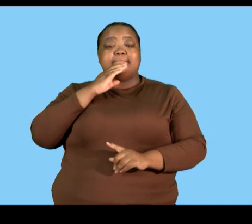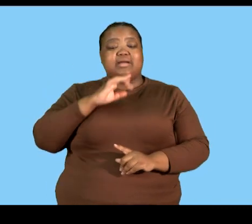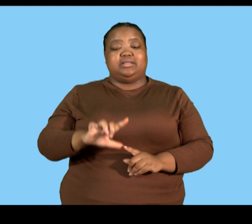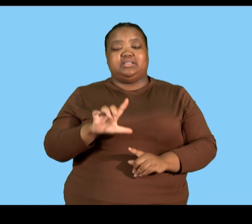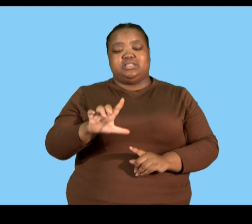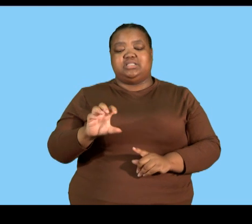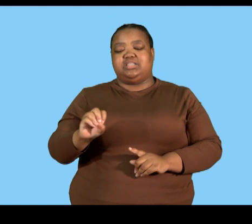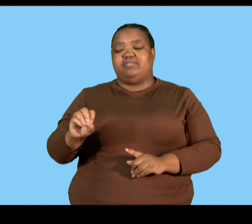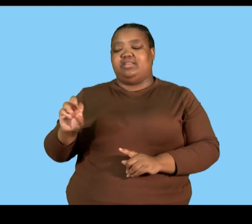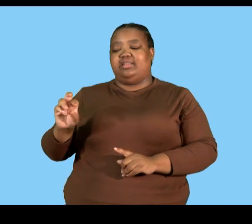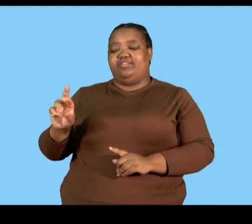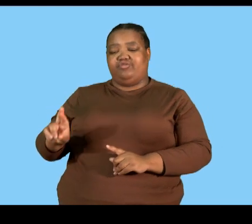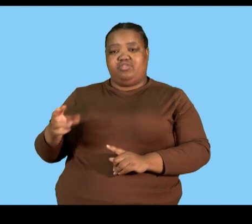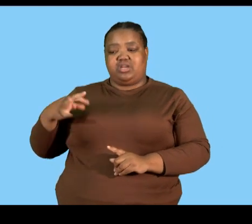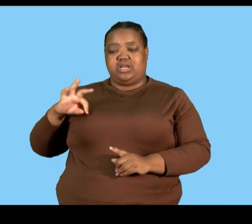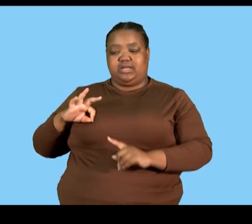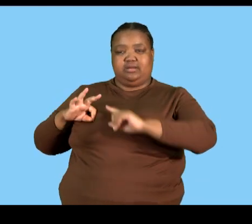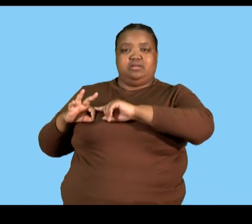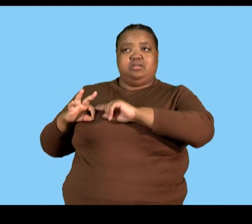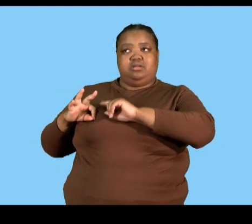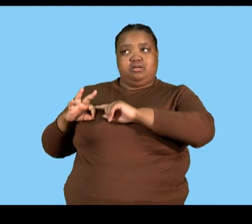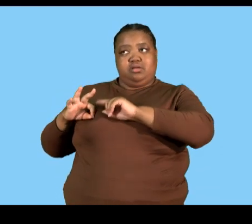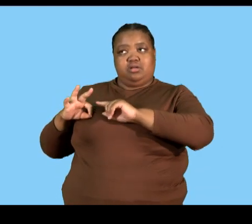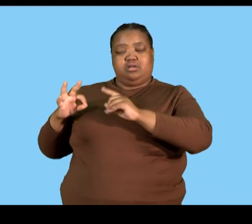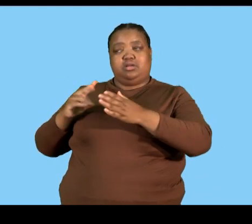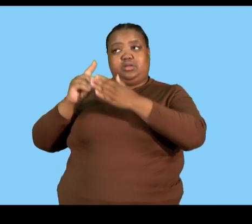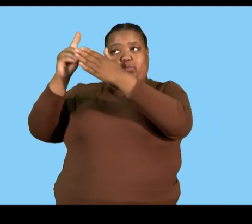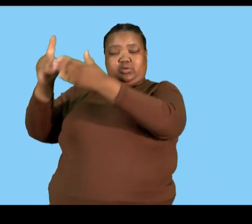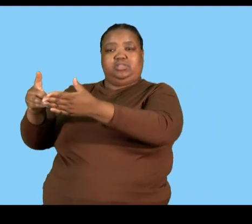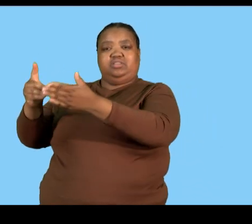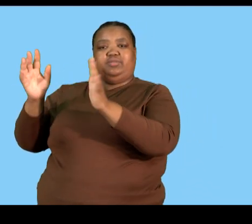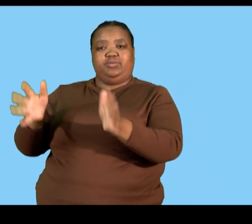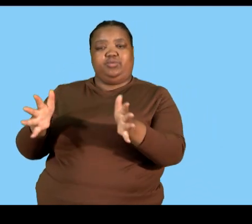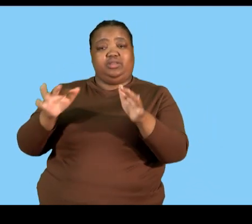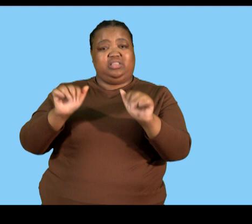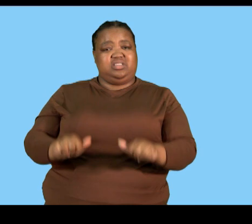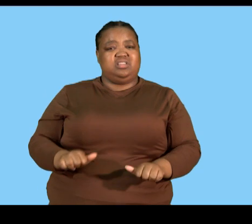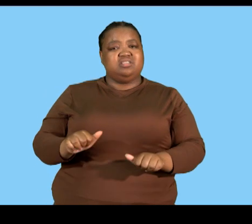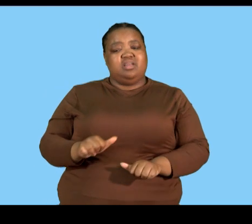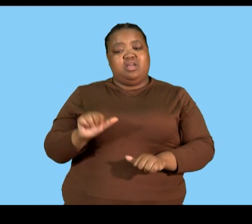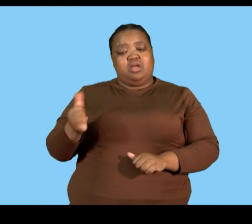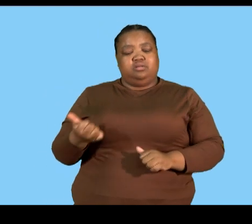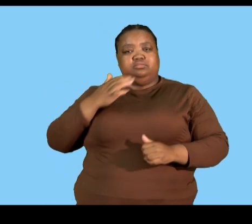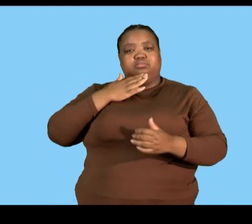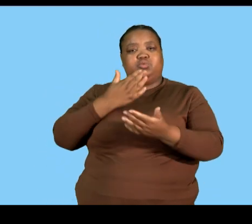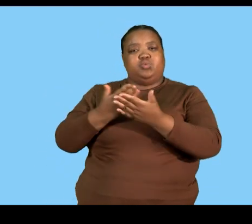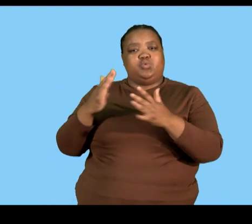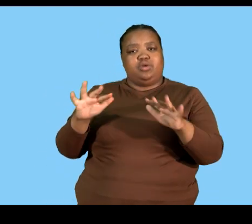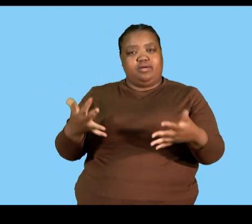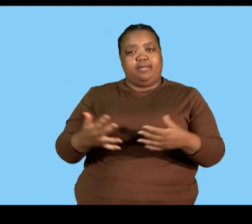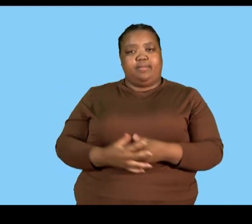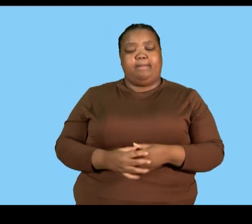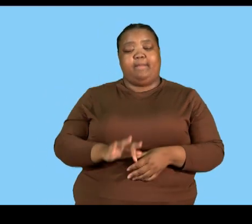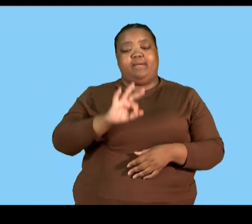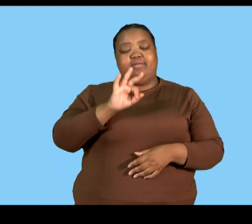was deposited as a credit, of which is the value of A. Now to prove that, you can also take